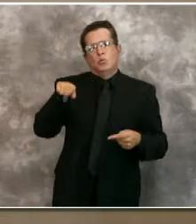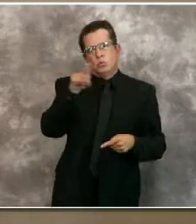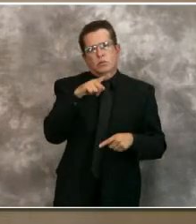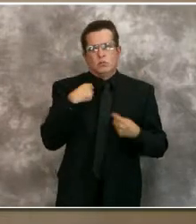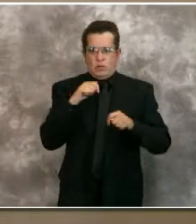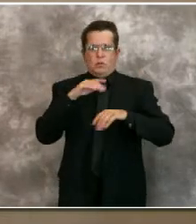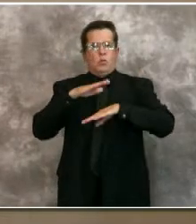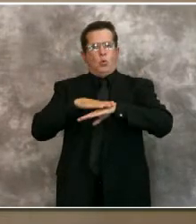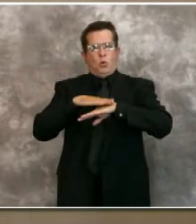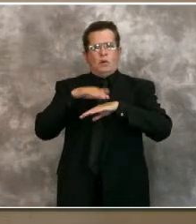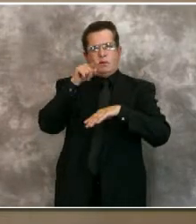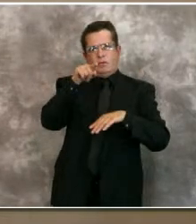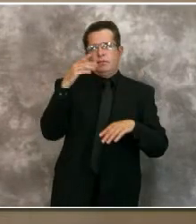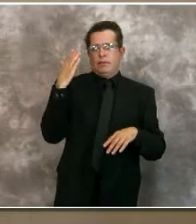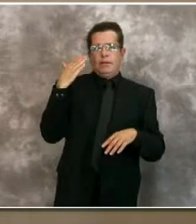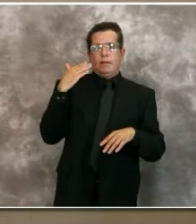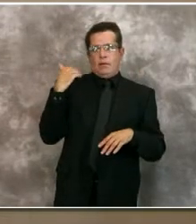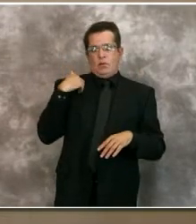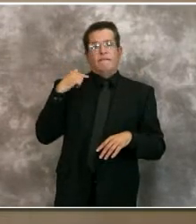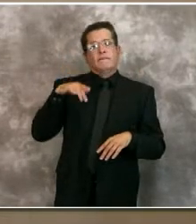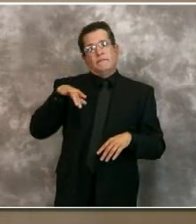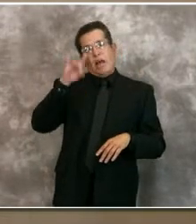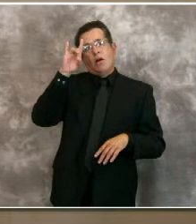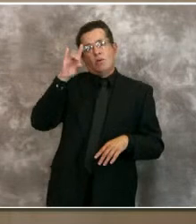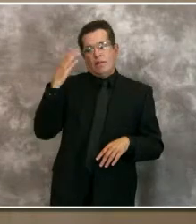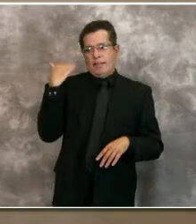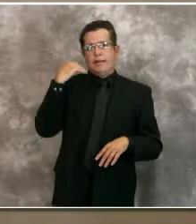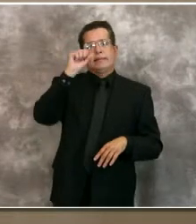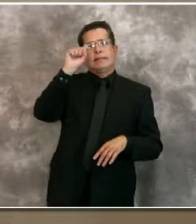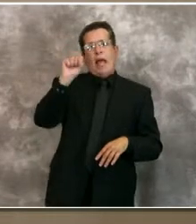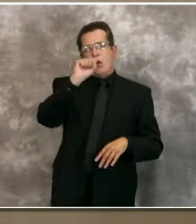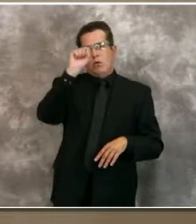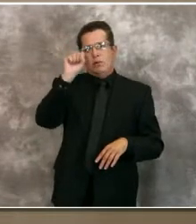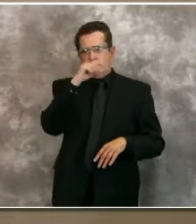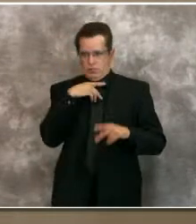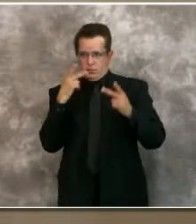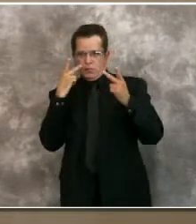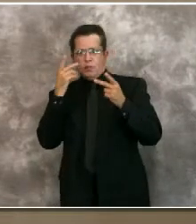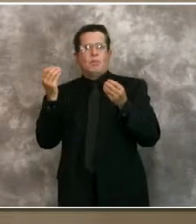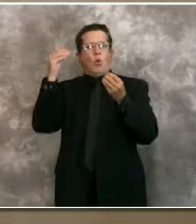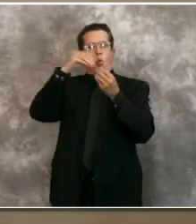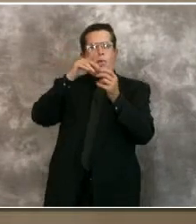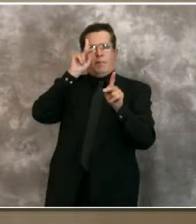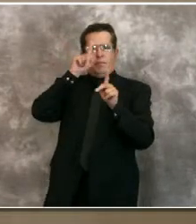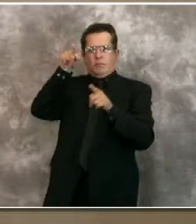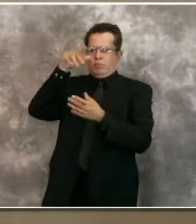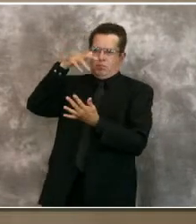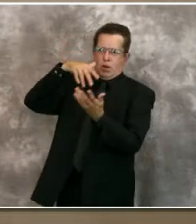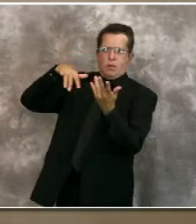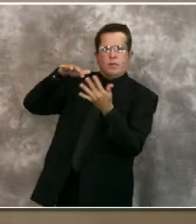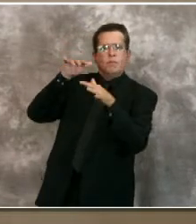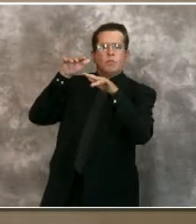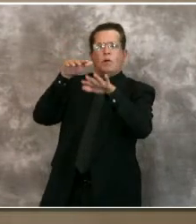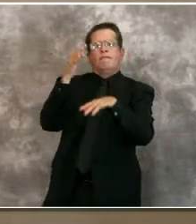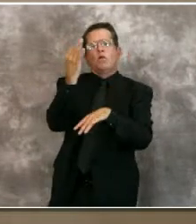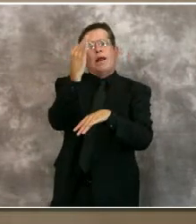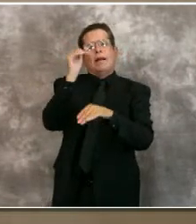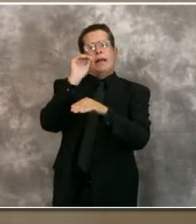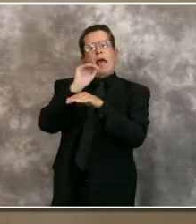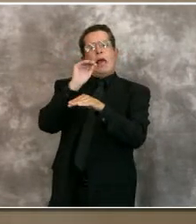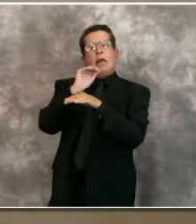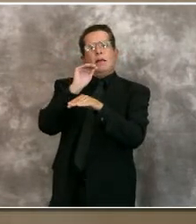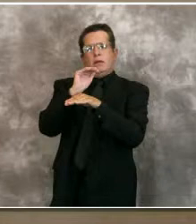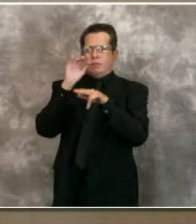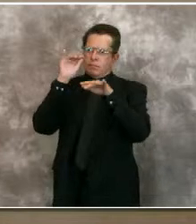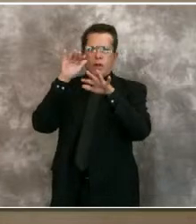on Saturday, we found out about increased crowds that occurred on Friday night.